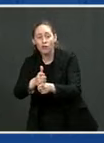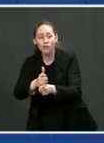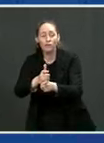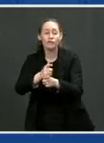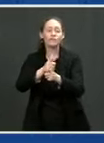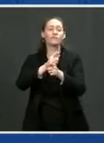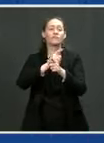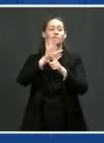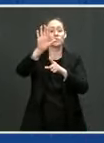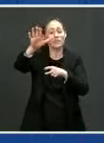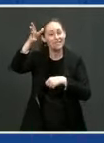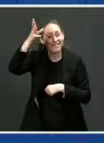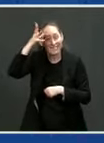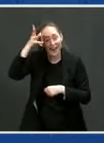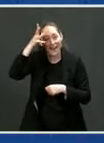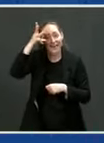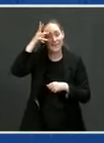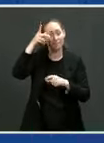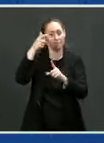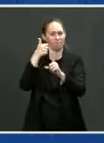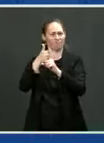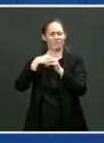your dad was a hero.